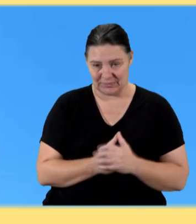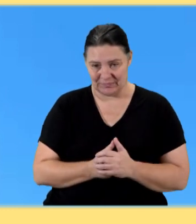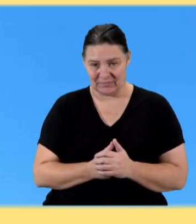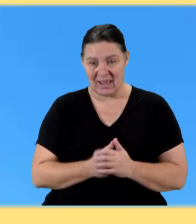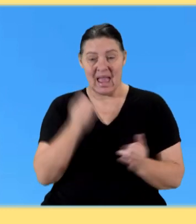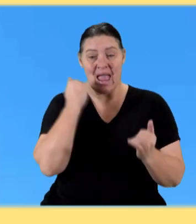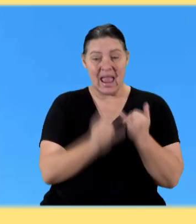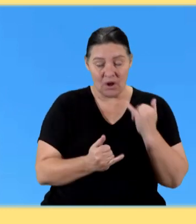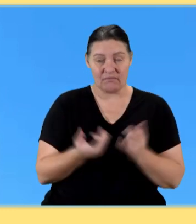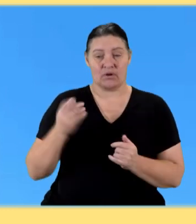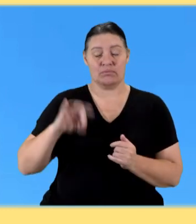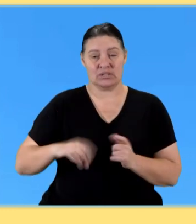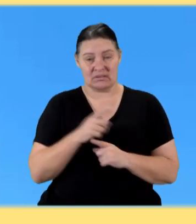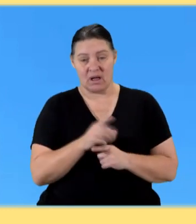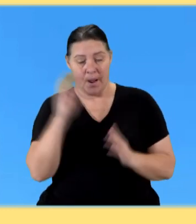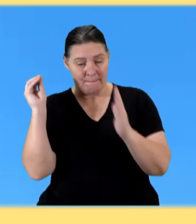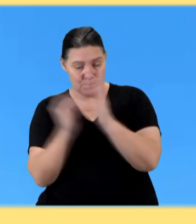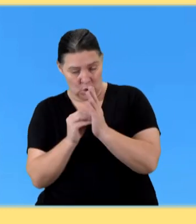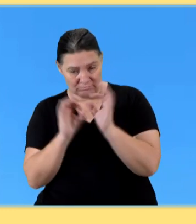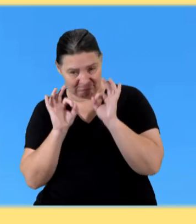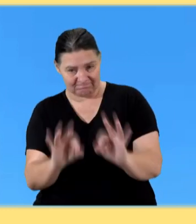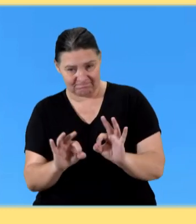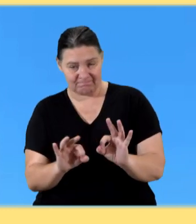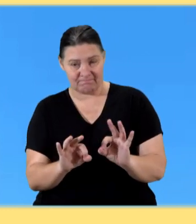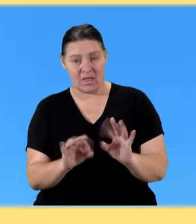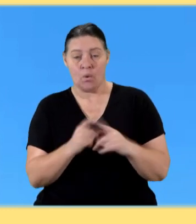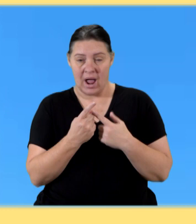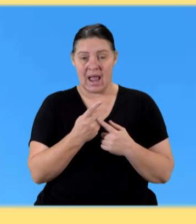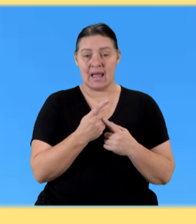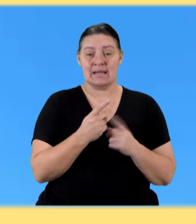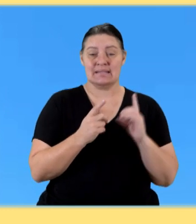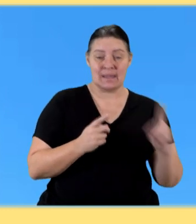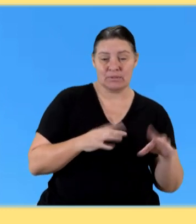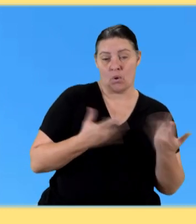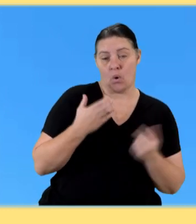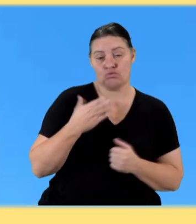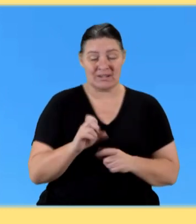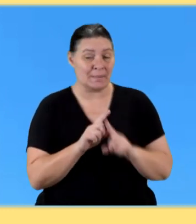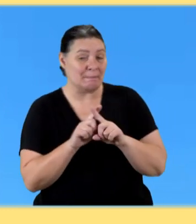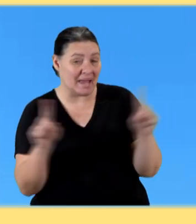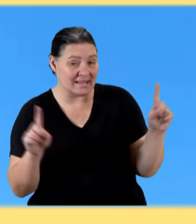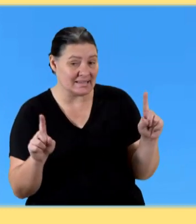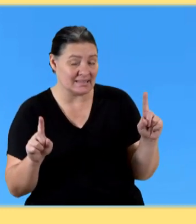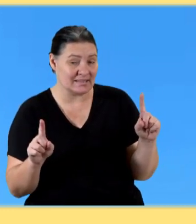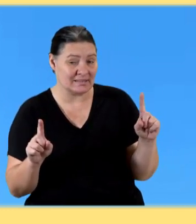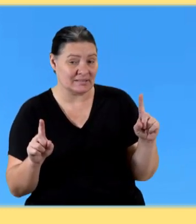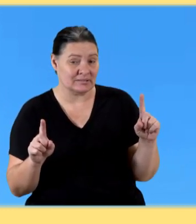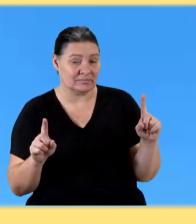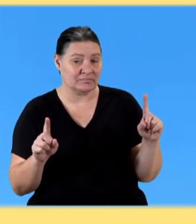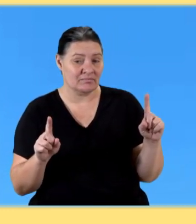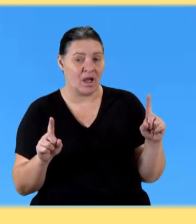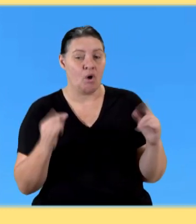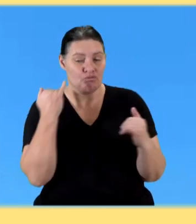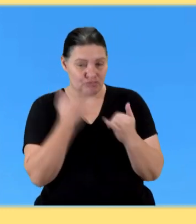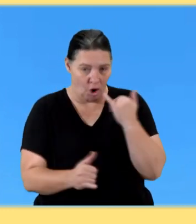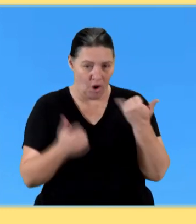Error of commission, an item is recorded correctly as a debit or credit, but